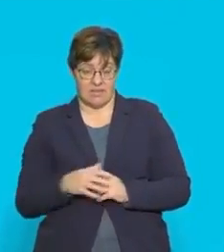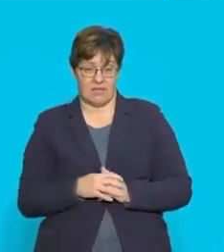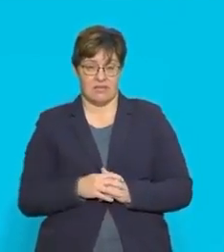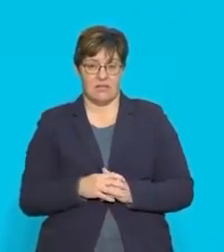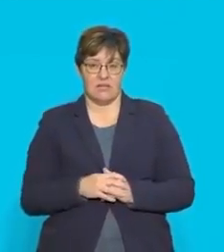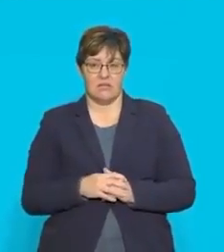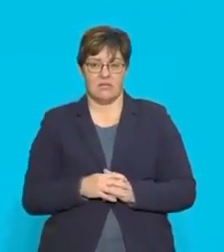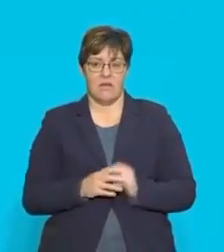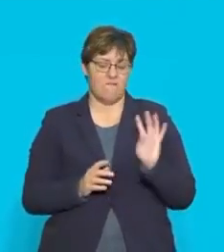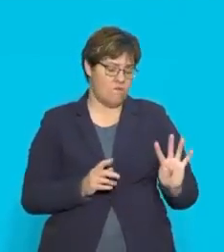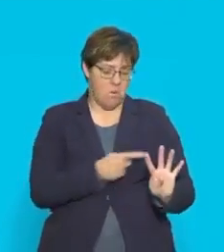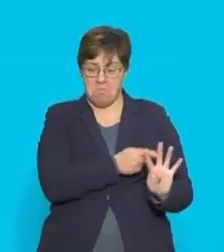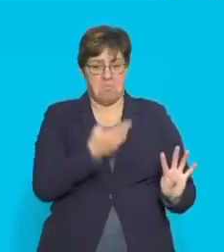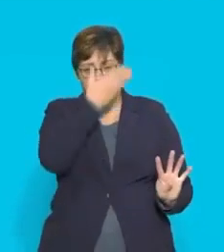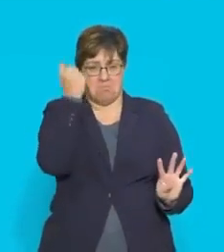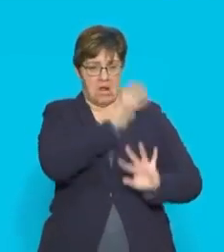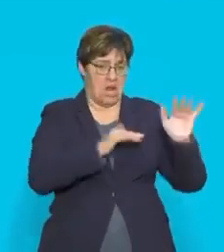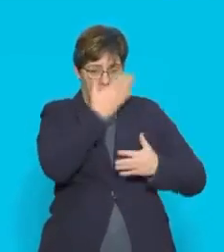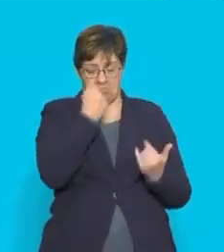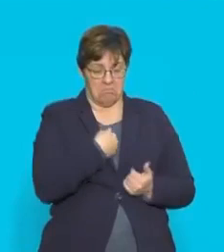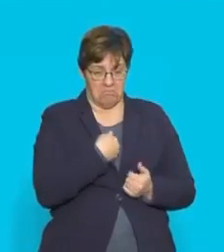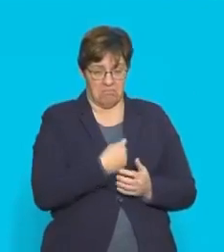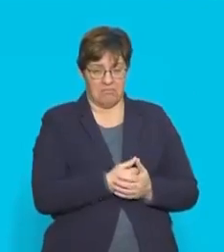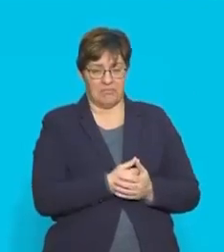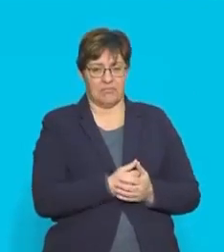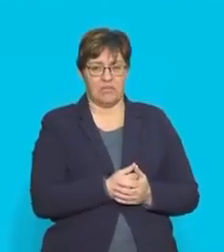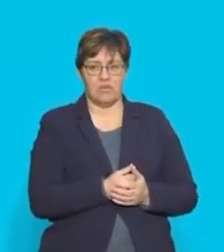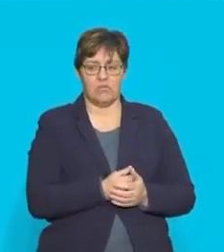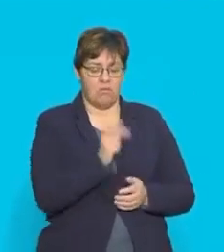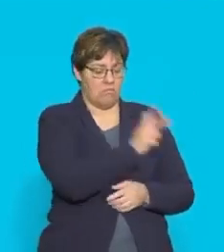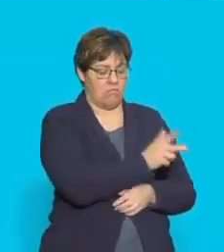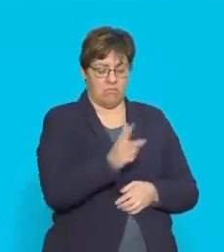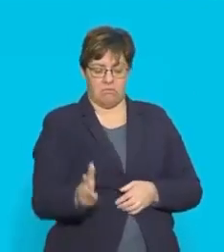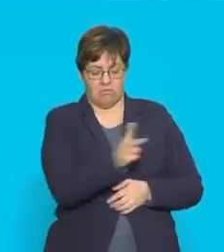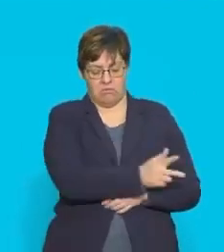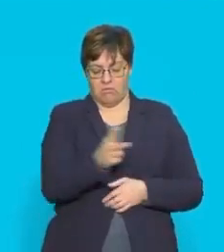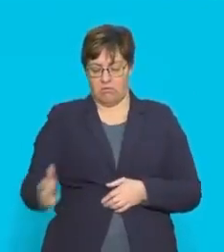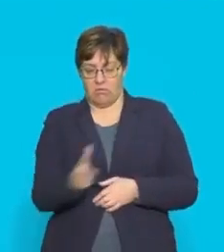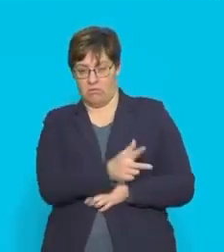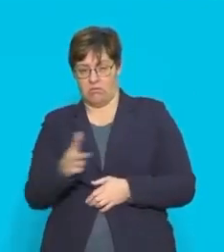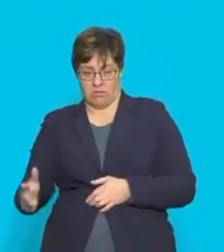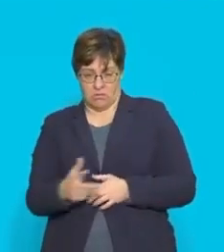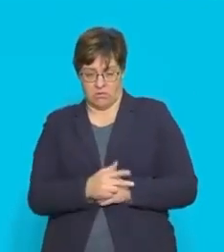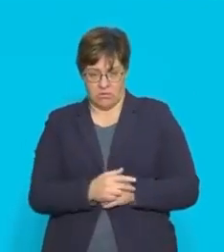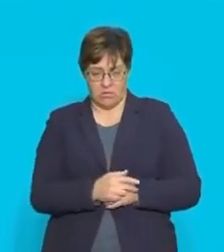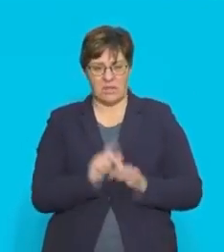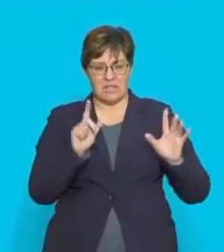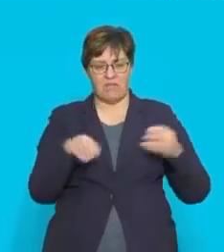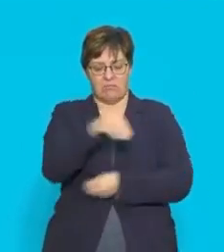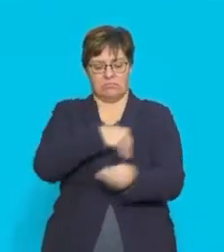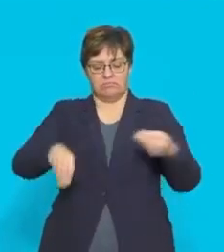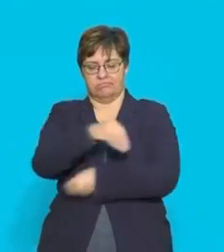and we don't know about the 4, okay? So, but how many ways can we really park those 7 cars together,